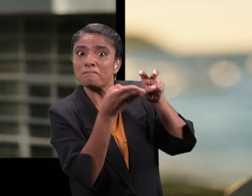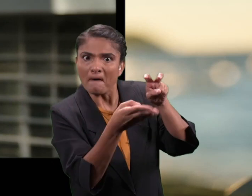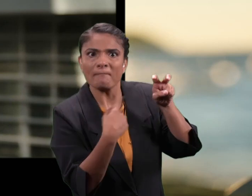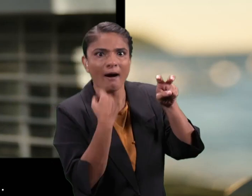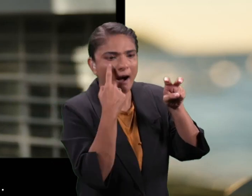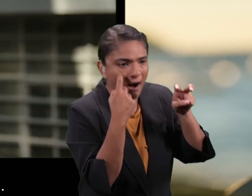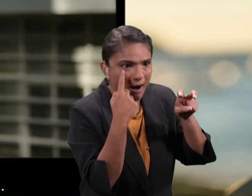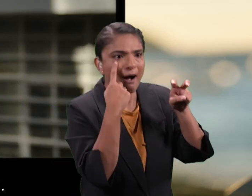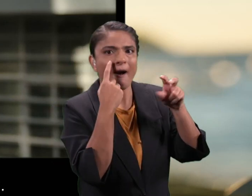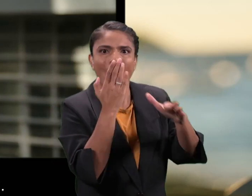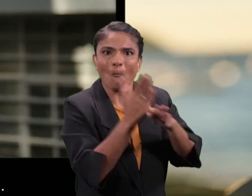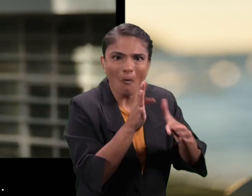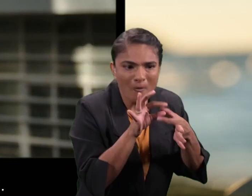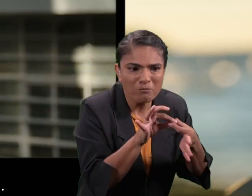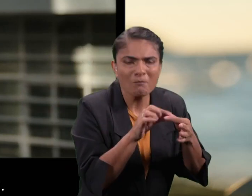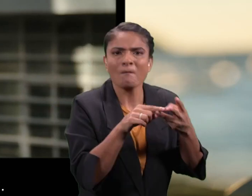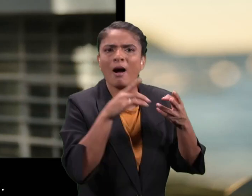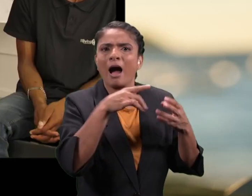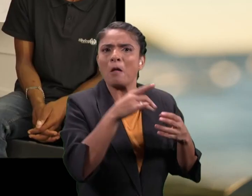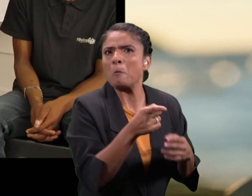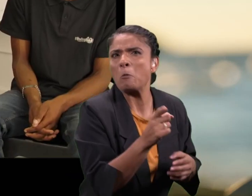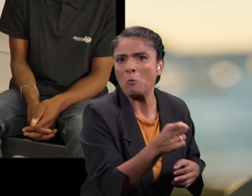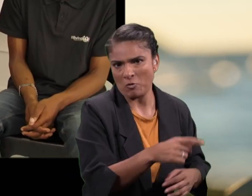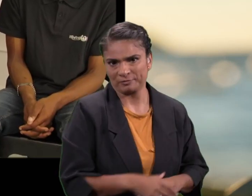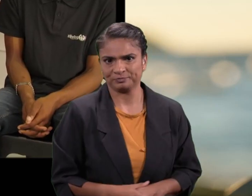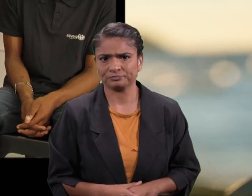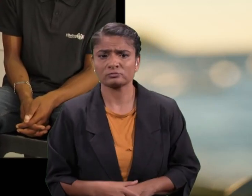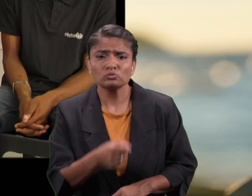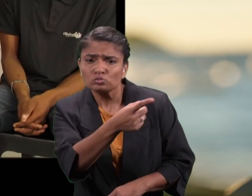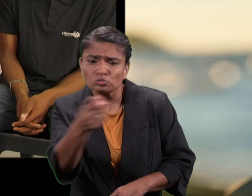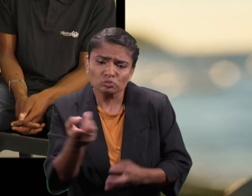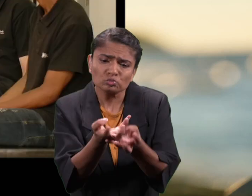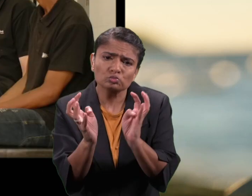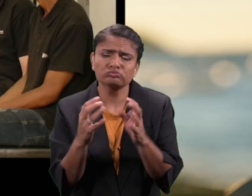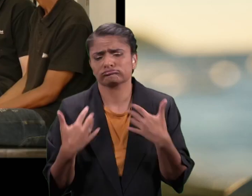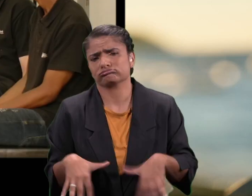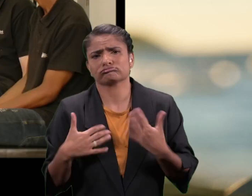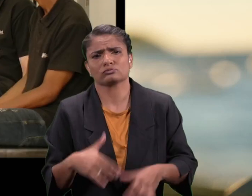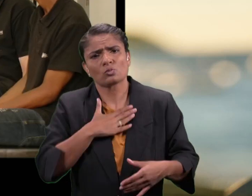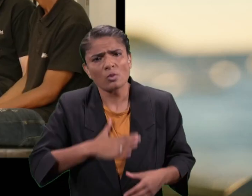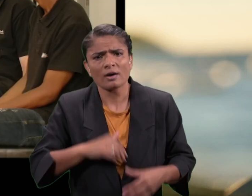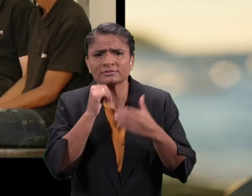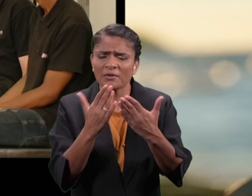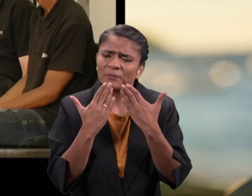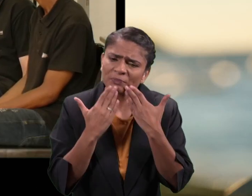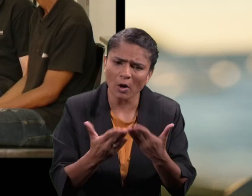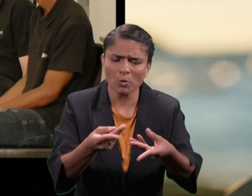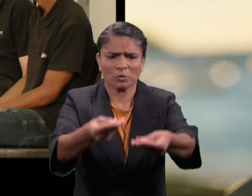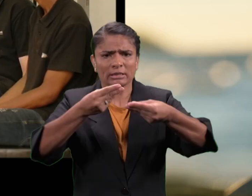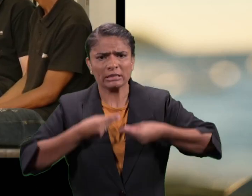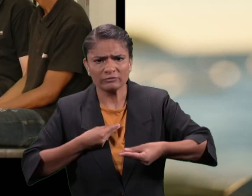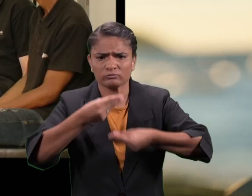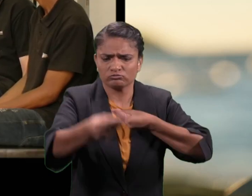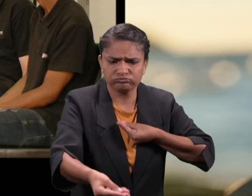and work with them, that kind of animal. I want to say thank you to you guys for just being here, giving